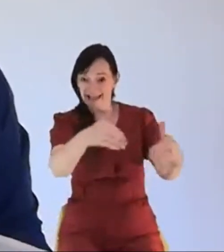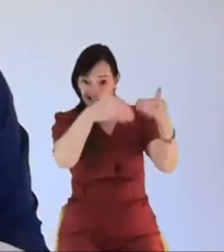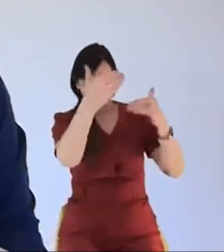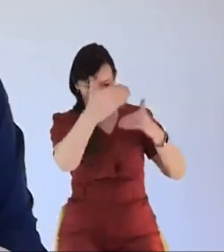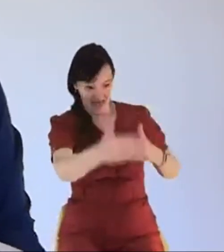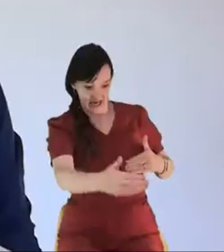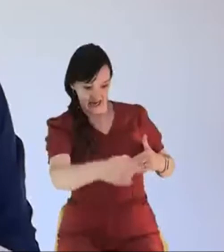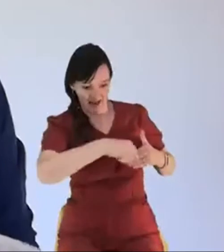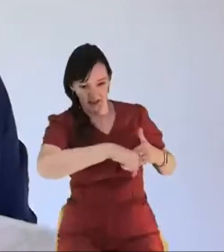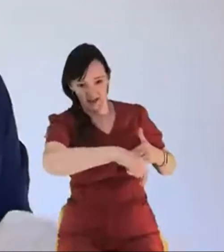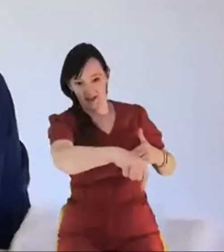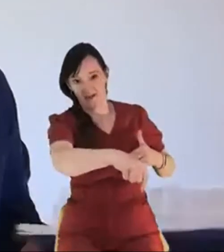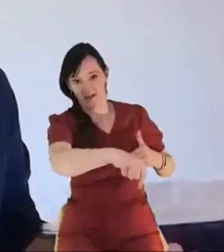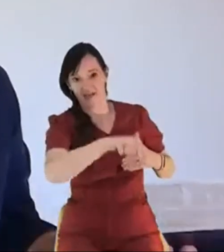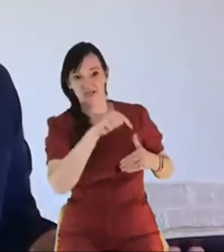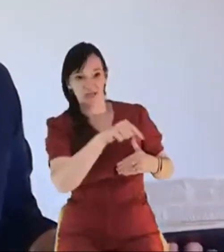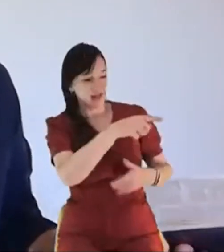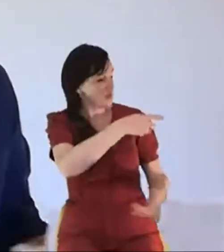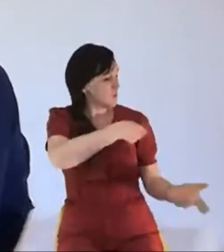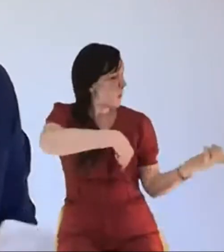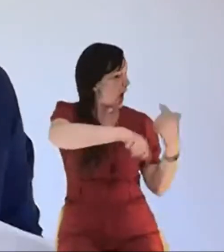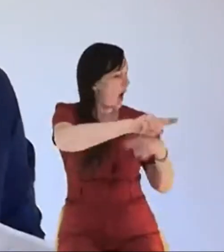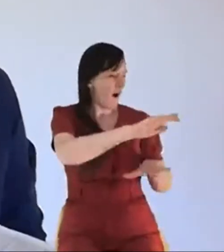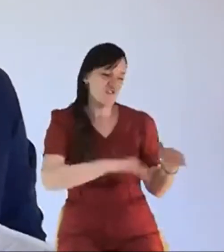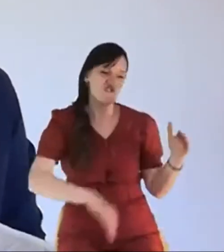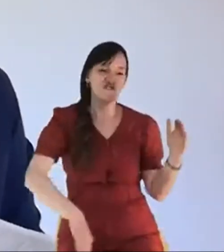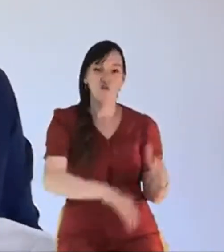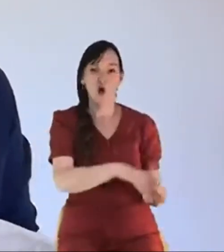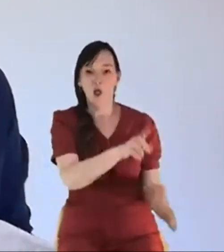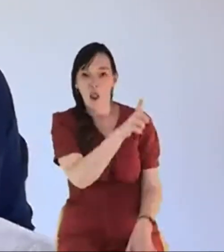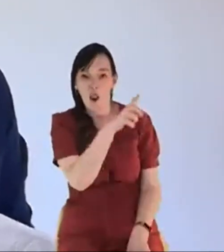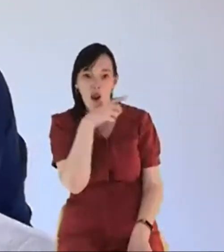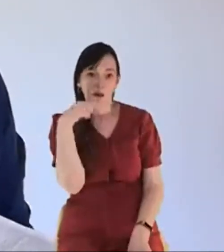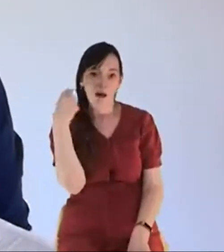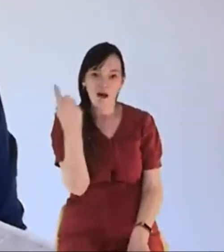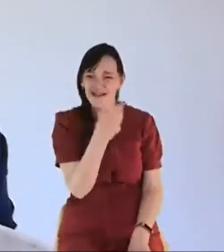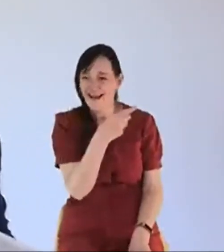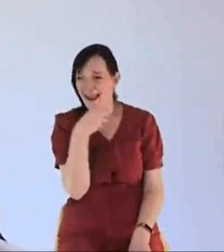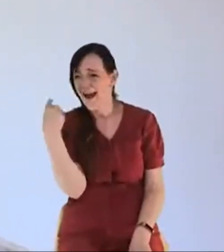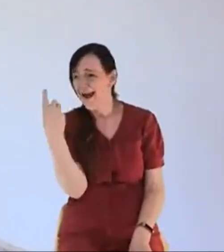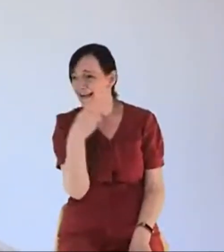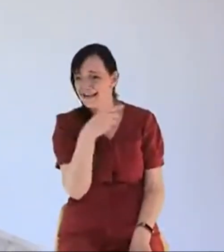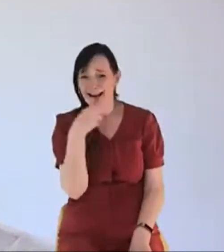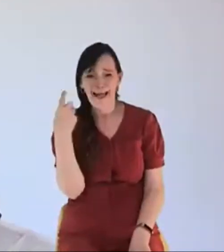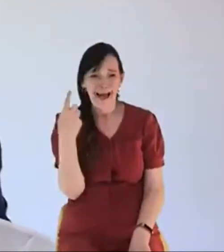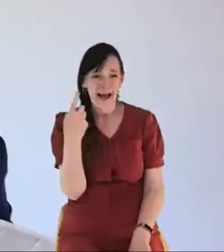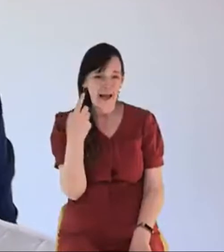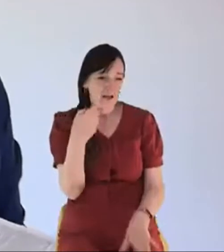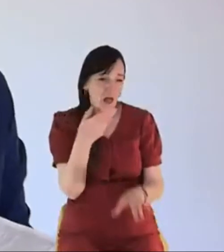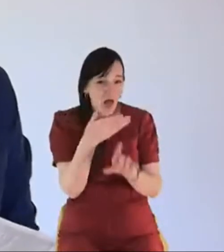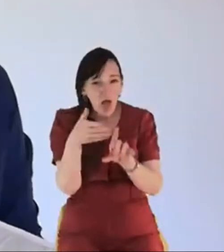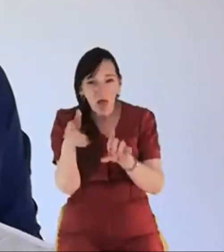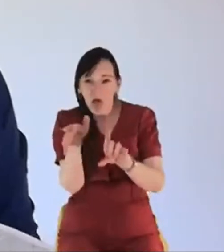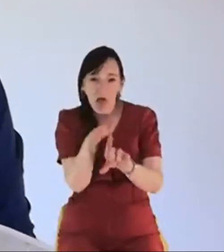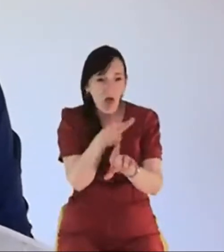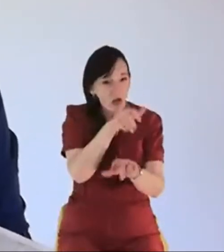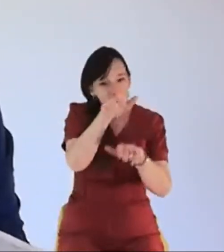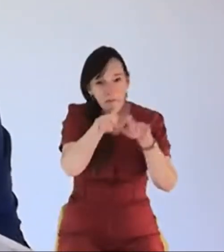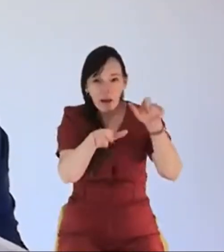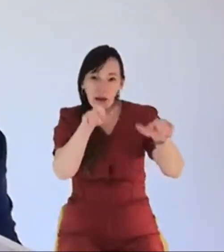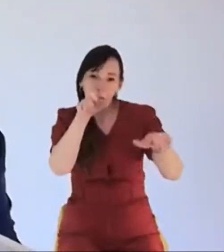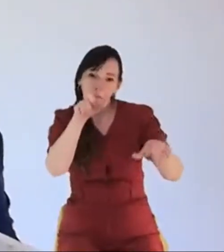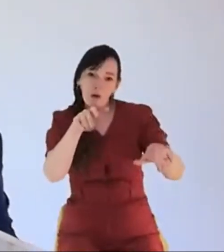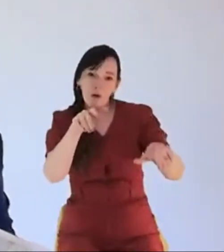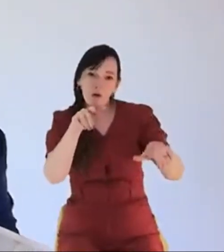Will be awash With Lies Lies Lies will deceive People And lead Them